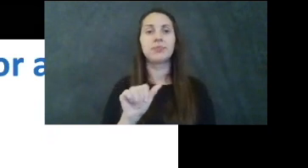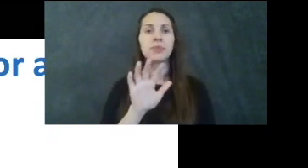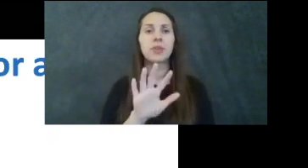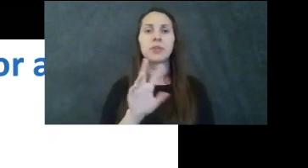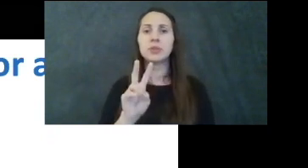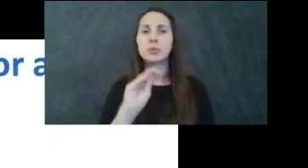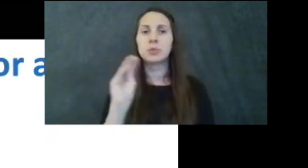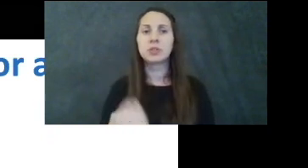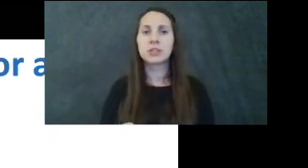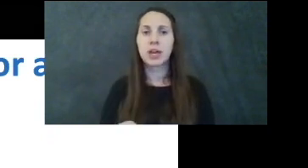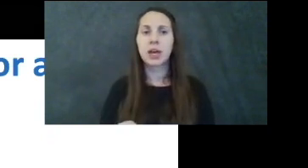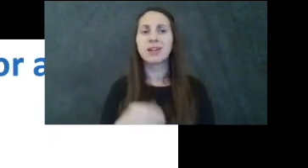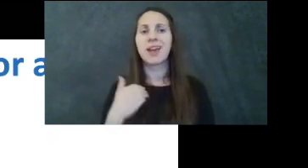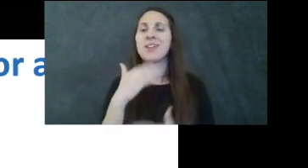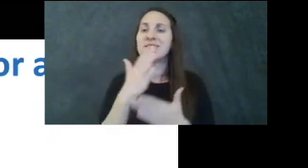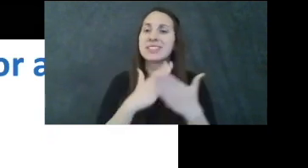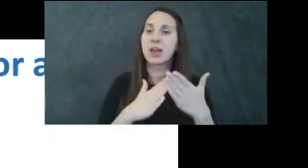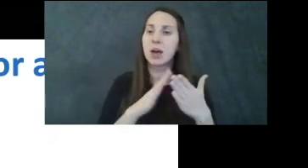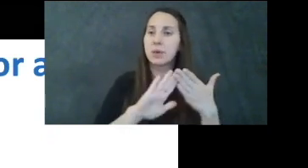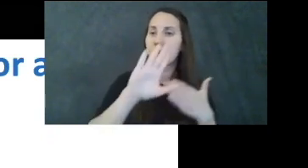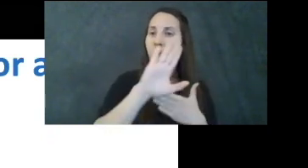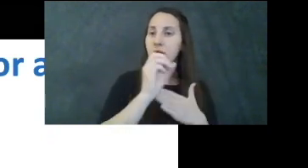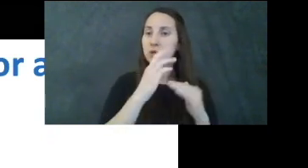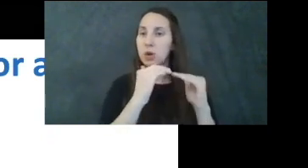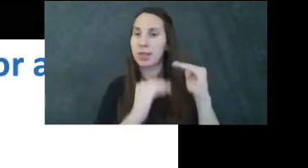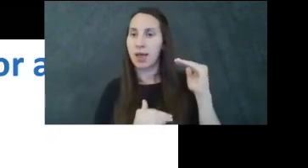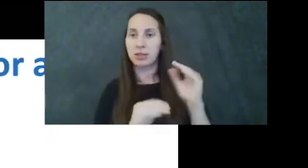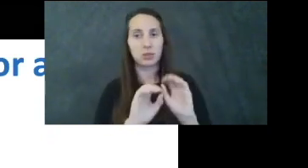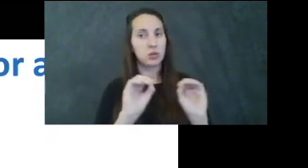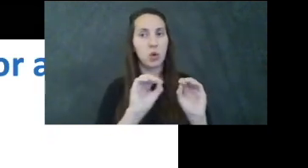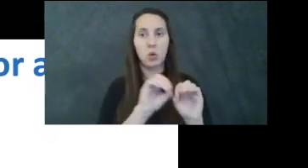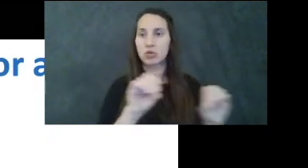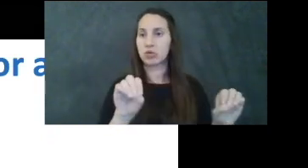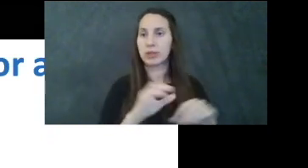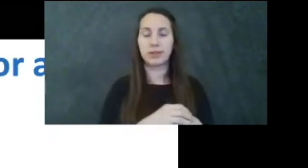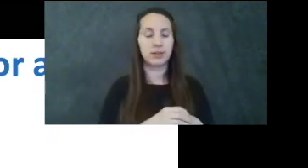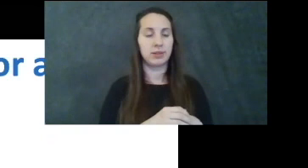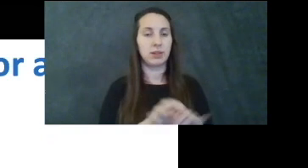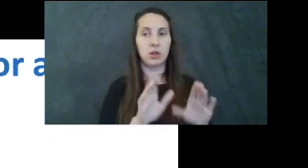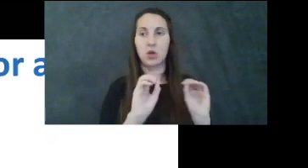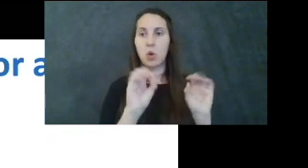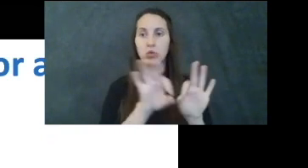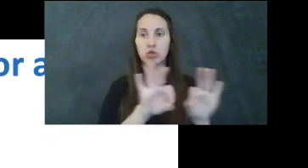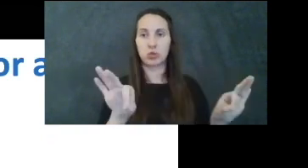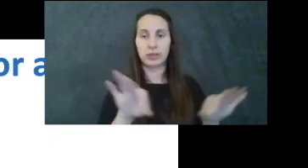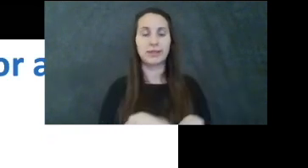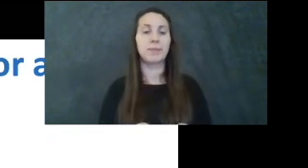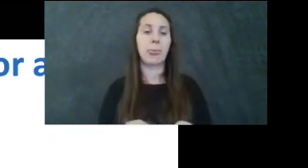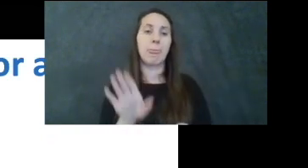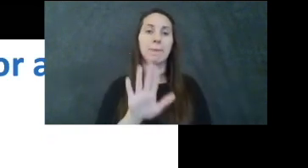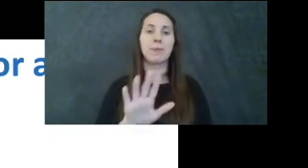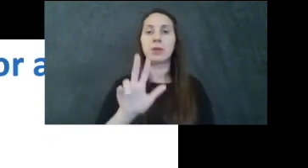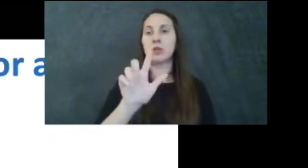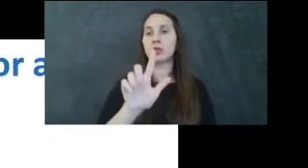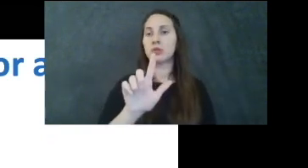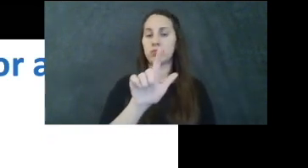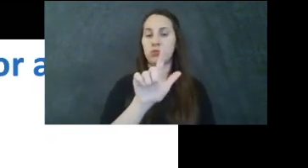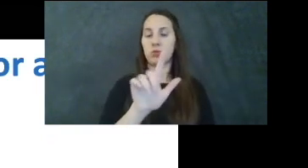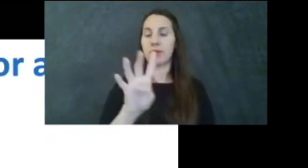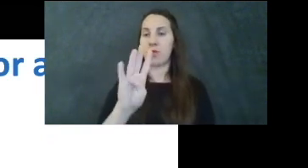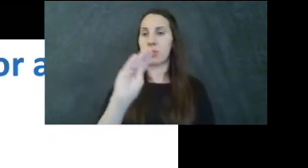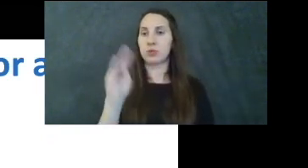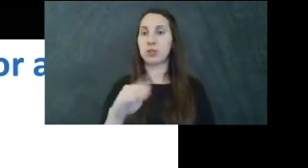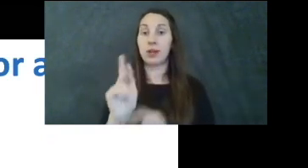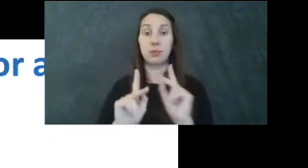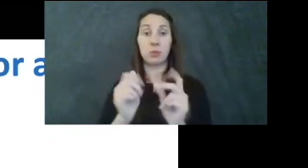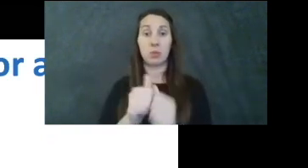52% have only some college or less, no degrees. And you can see that only 24% of people with disabilities